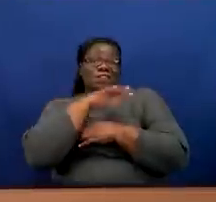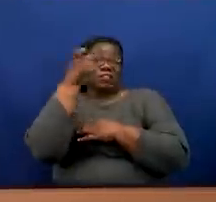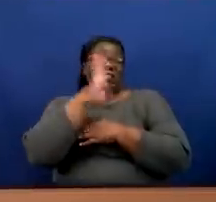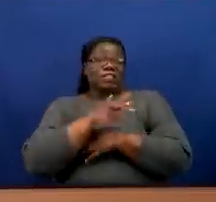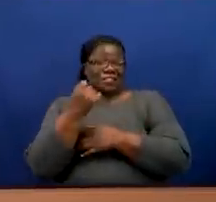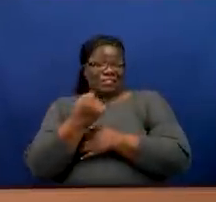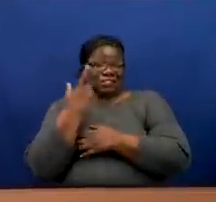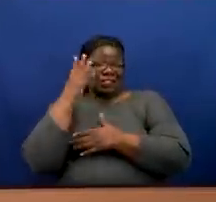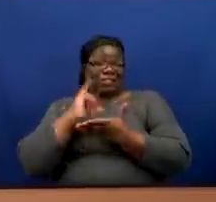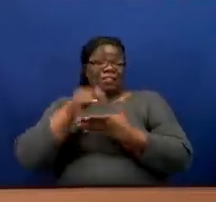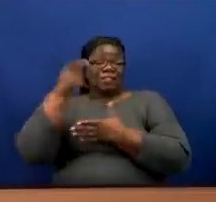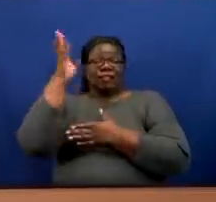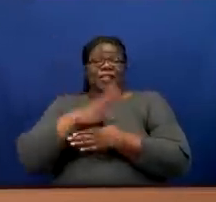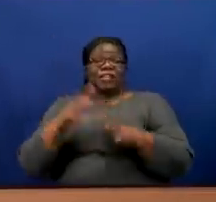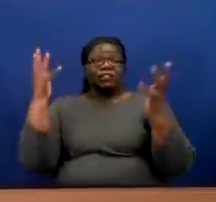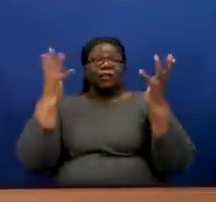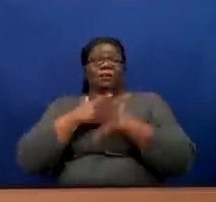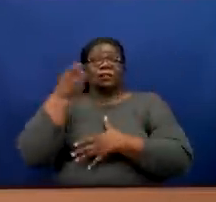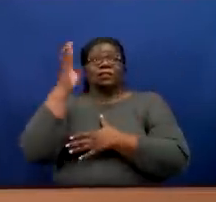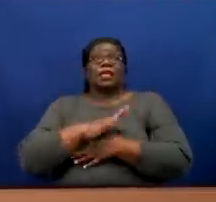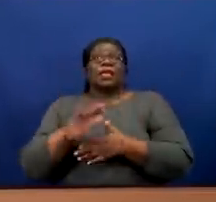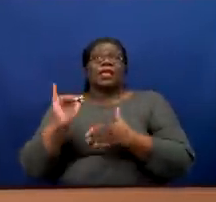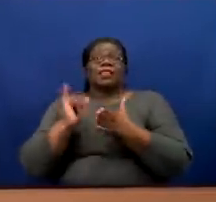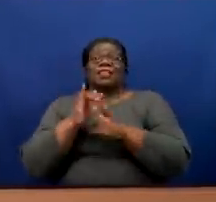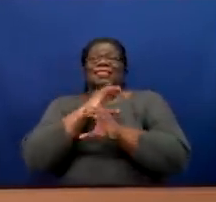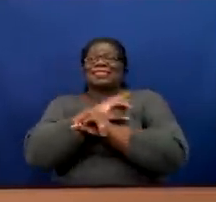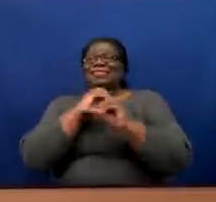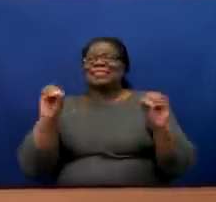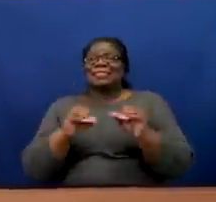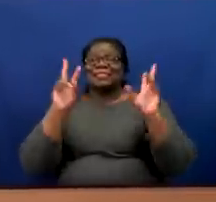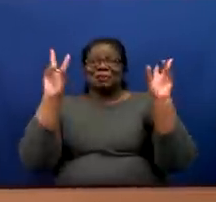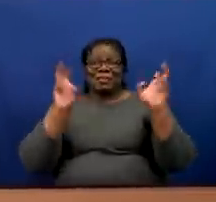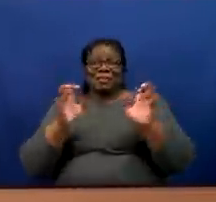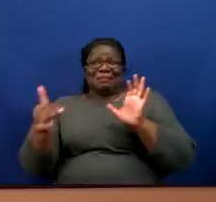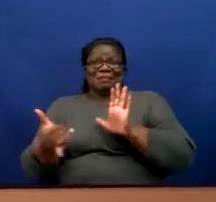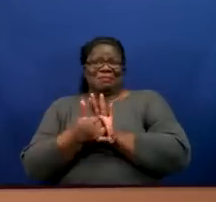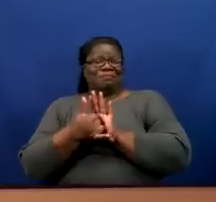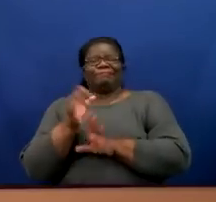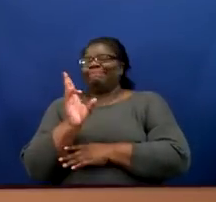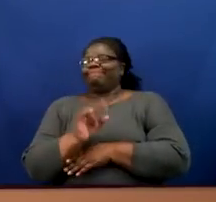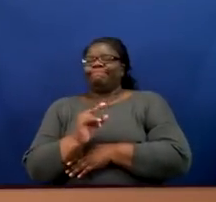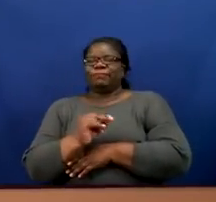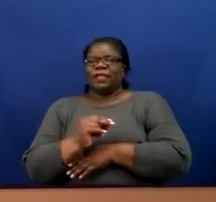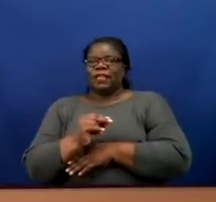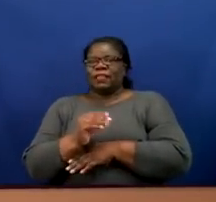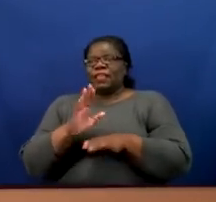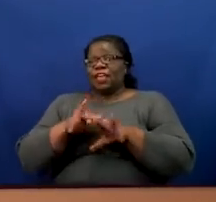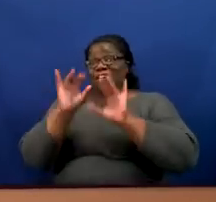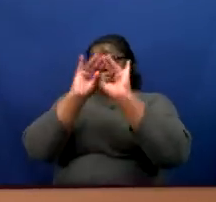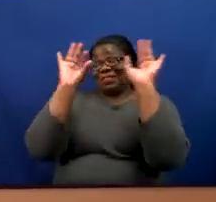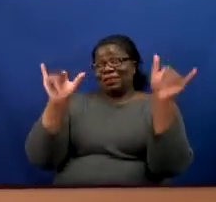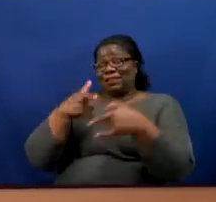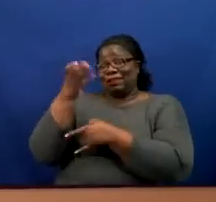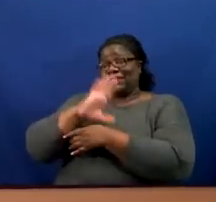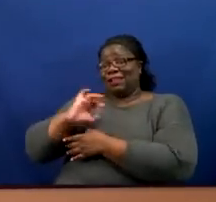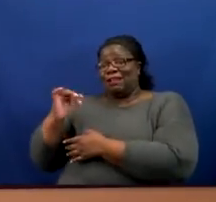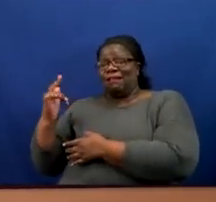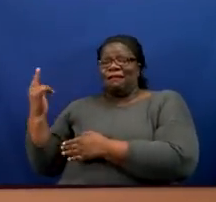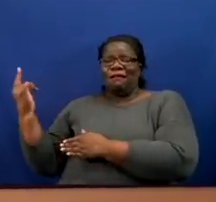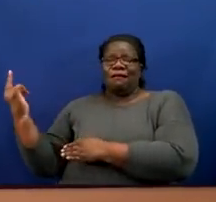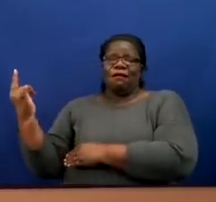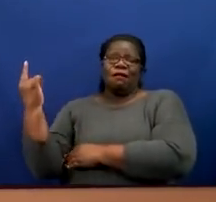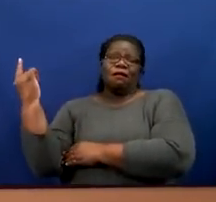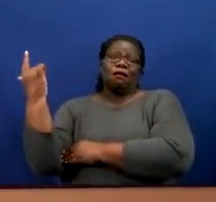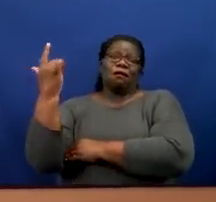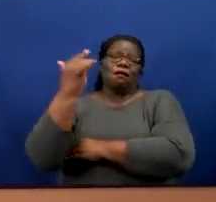God is the amazing God for whom nothing shall be called impossible. They had called on their idol gods all day long and